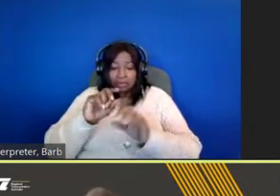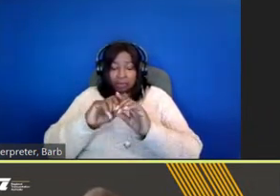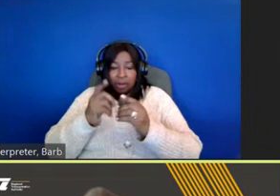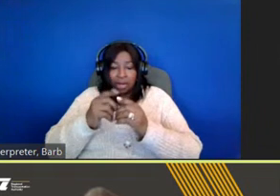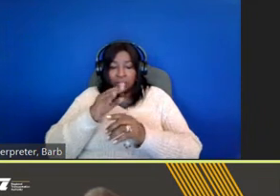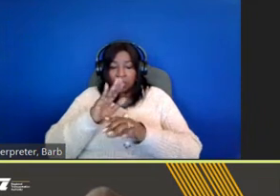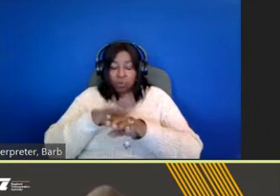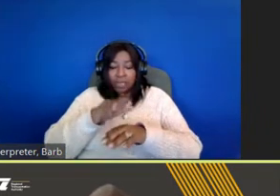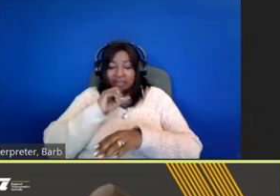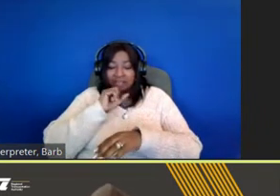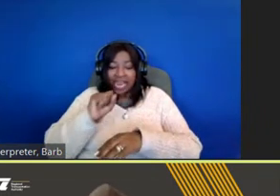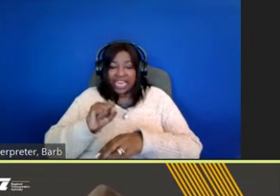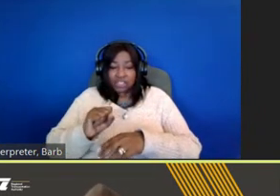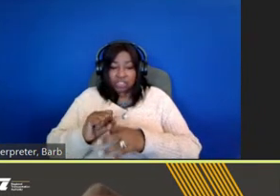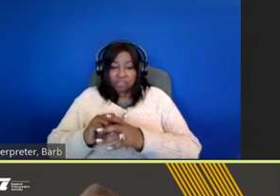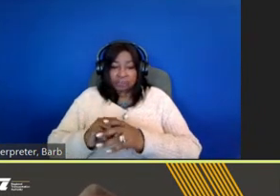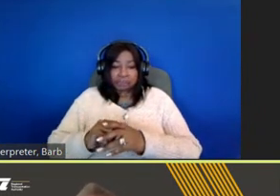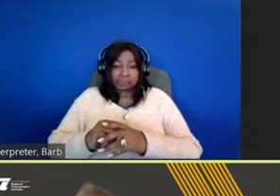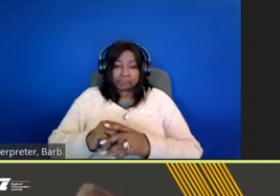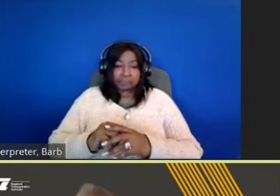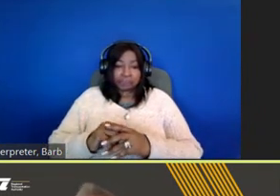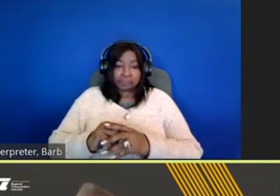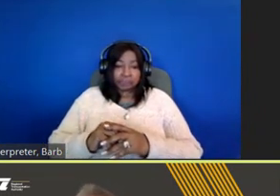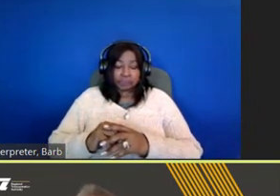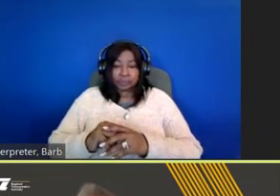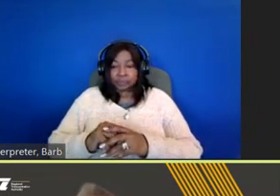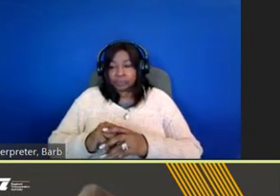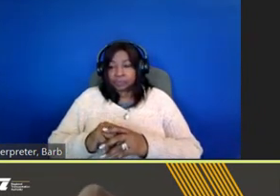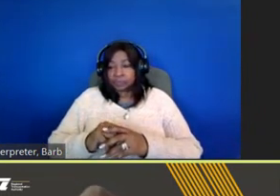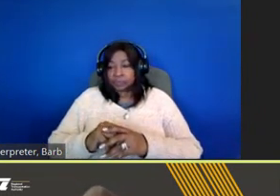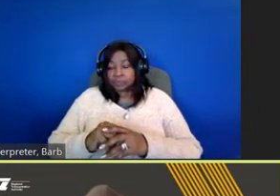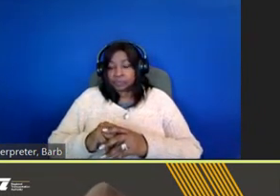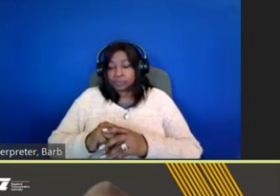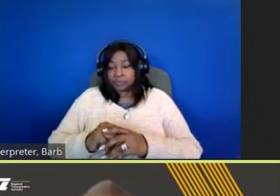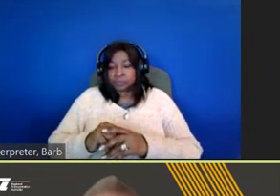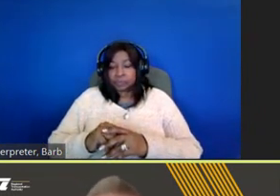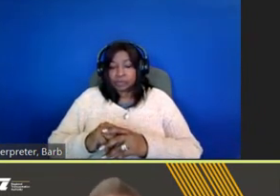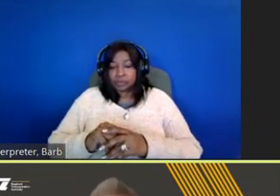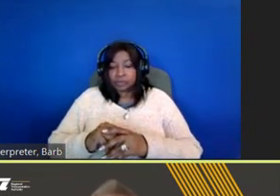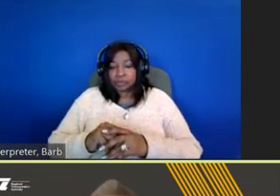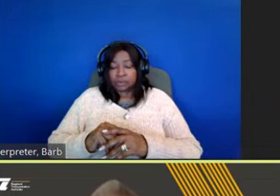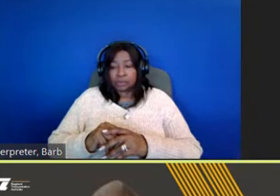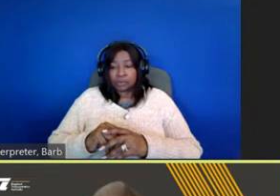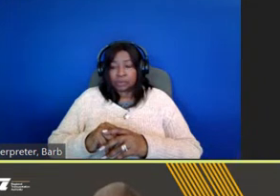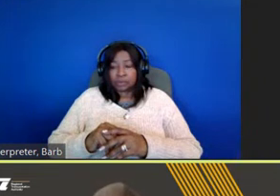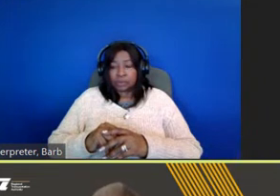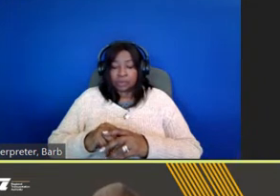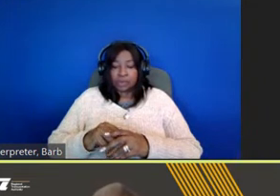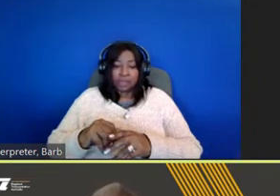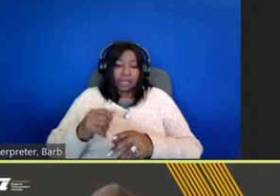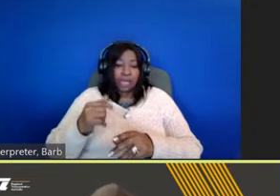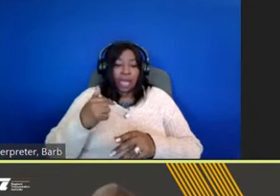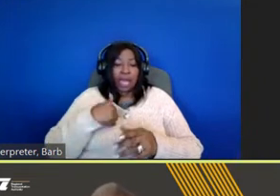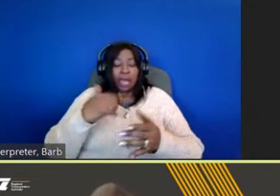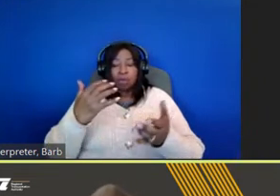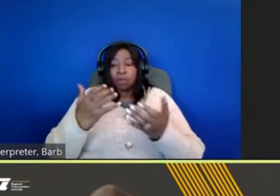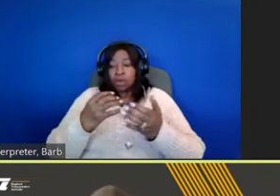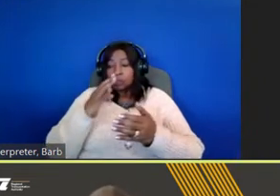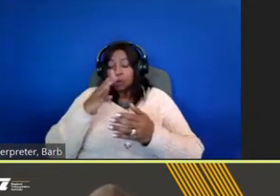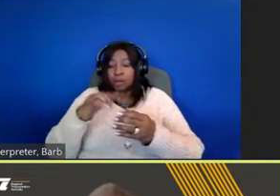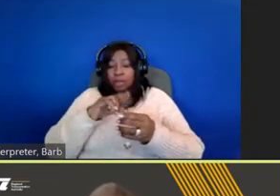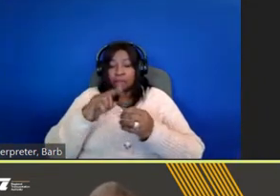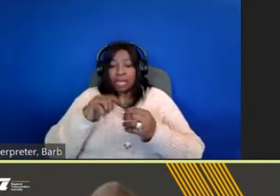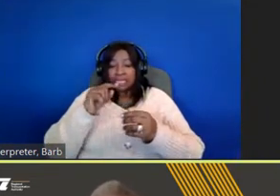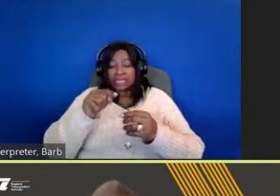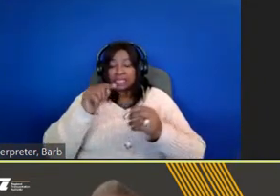So What I want to talk about now is a